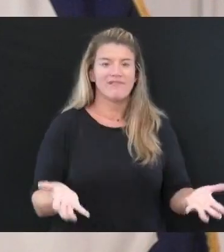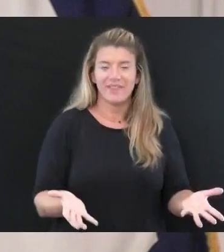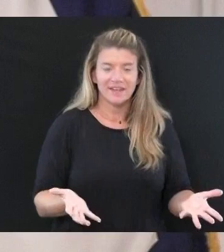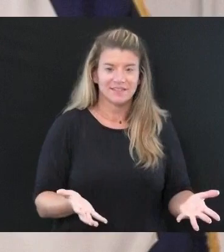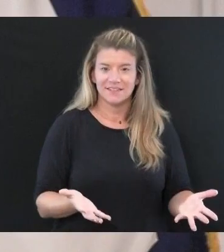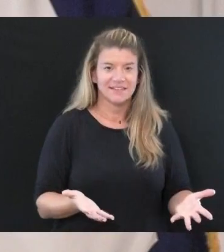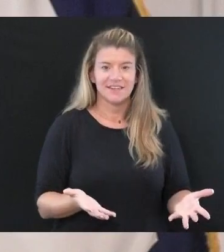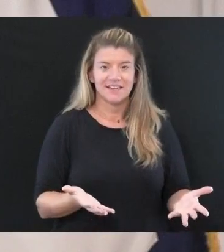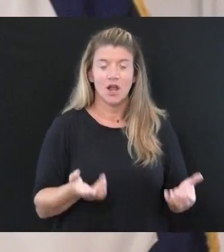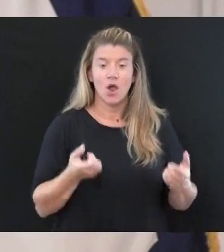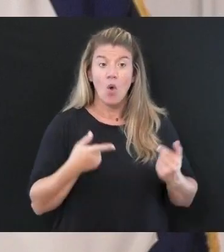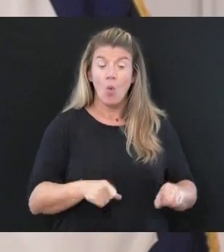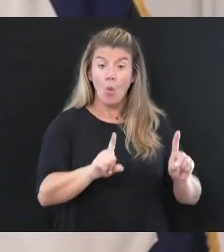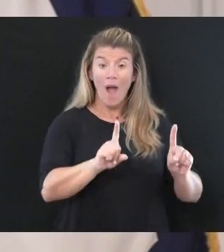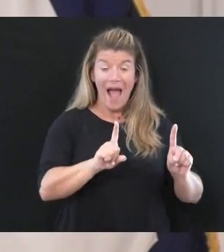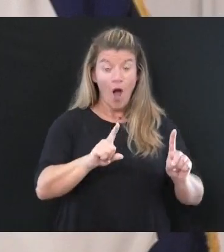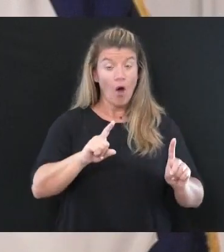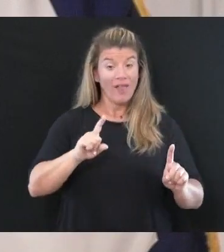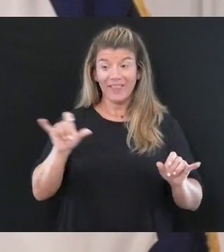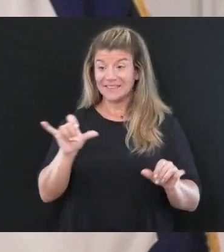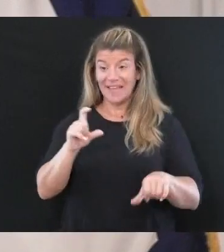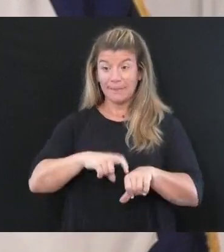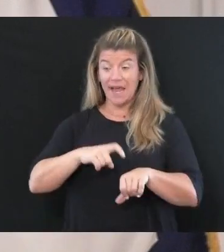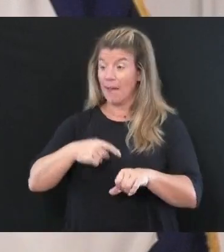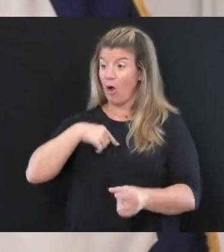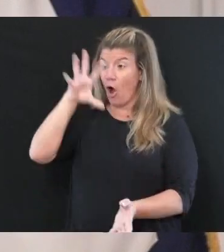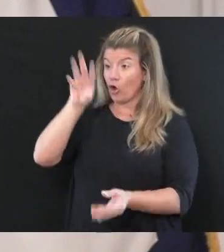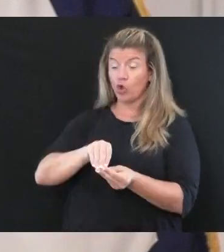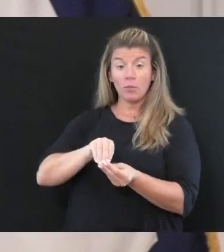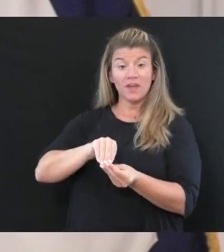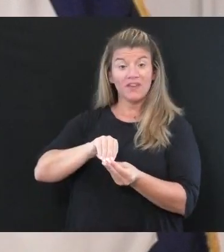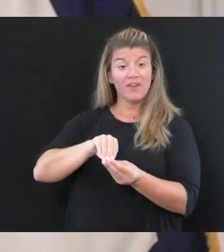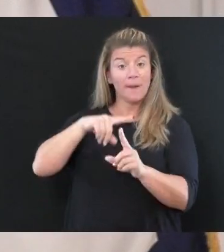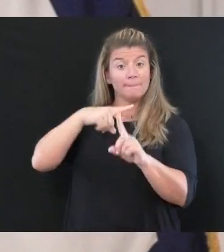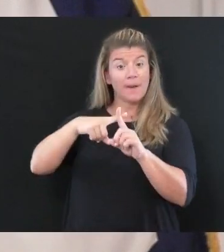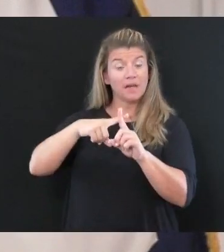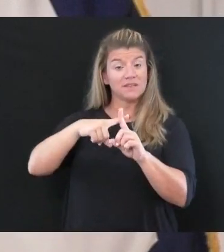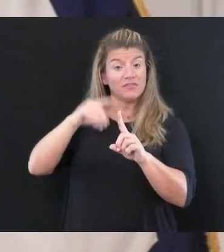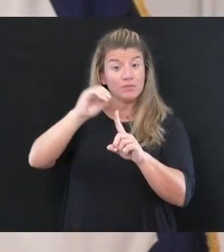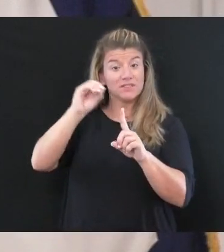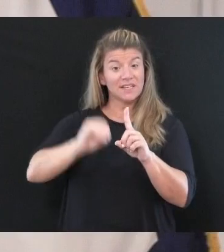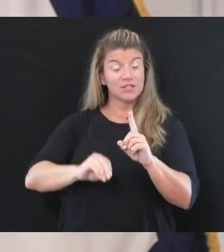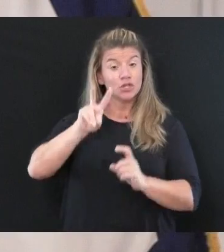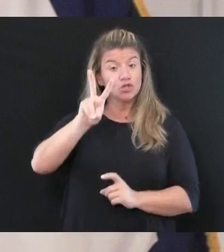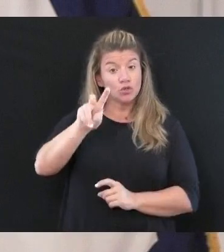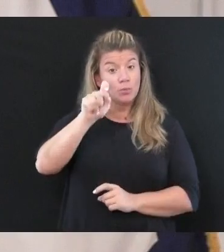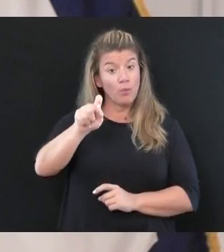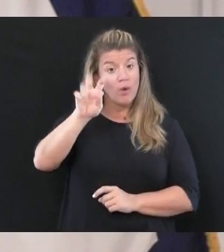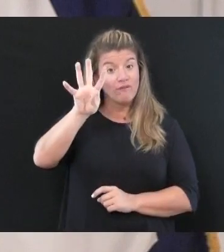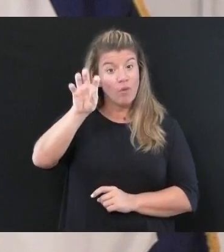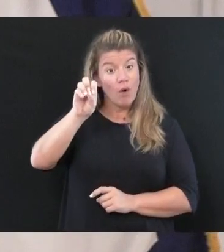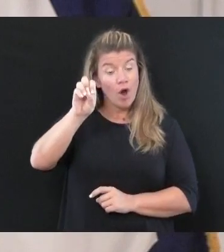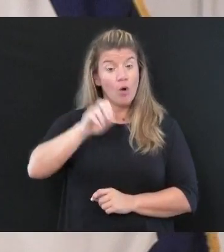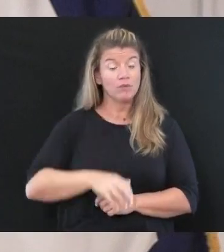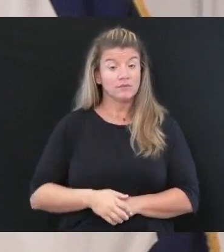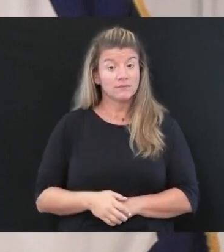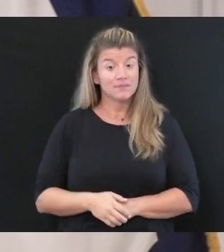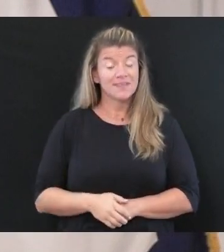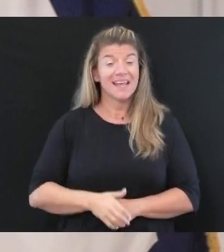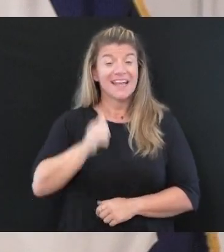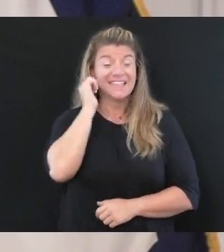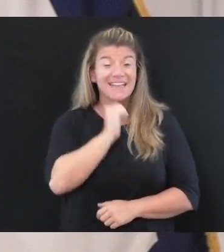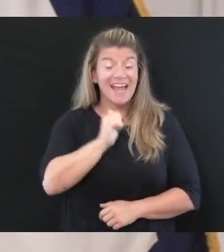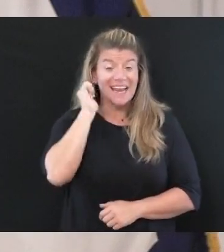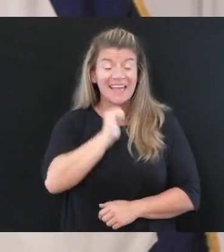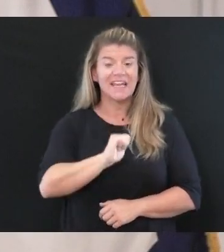we have a cumulative positive rate of 2.40. You know, we have a daily